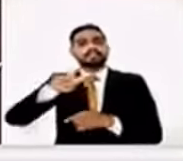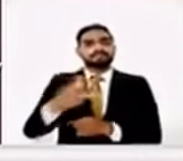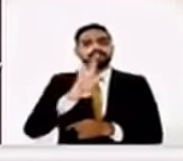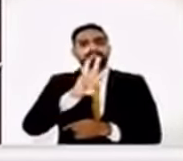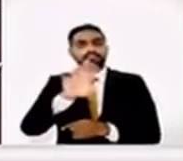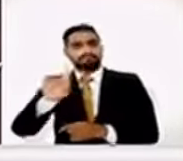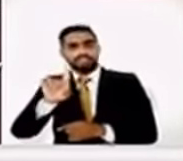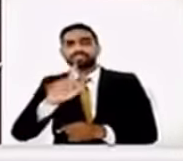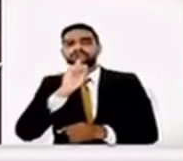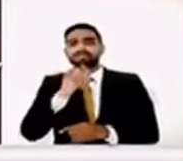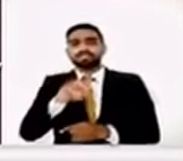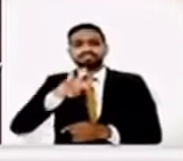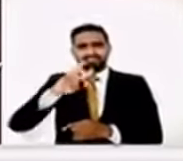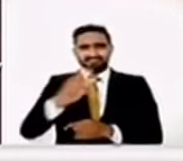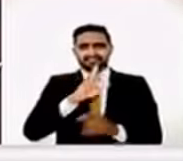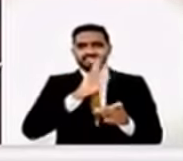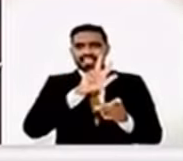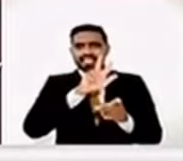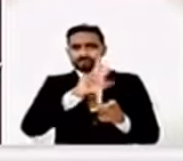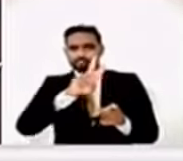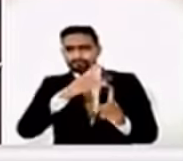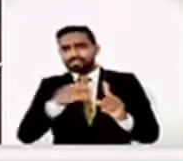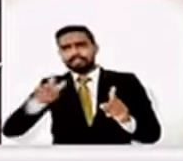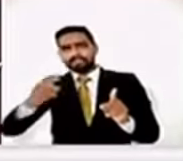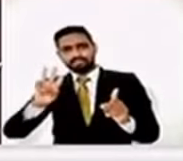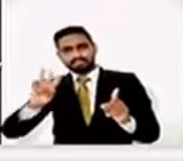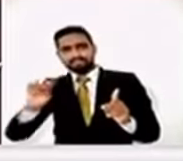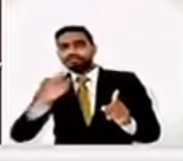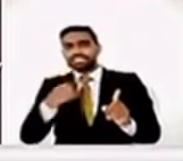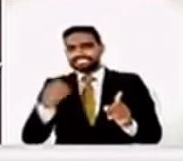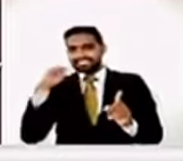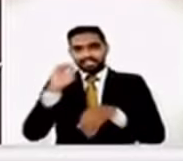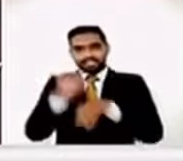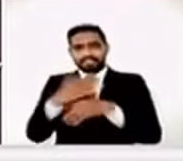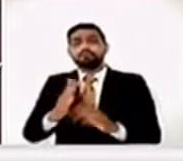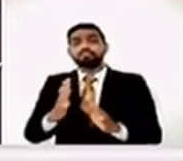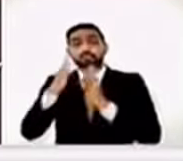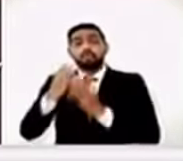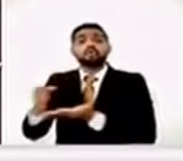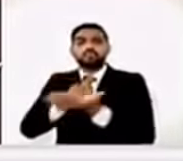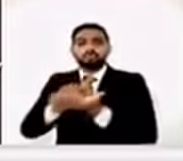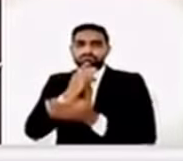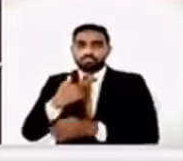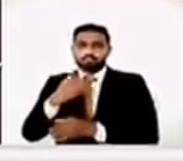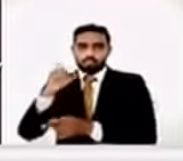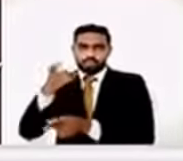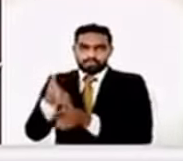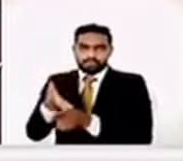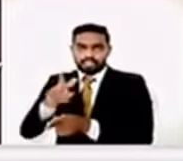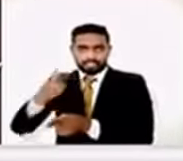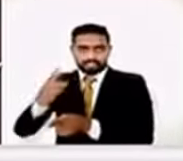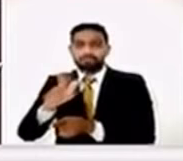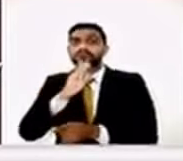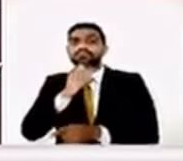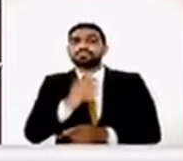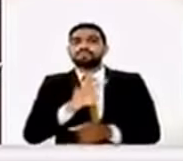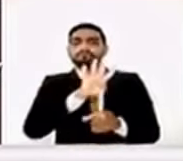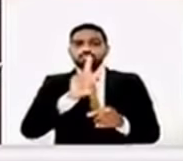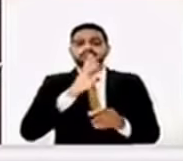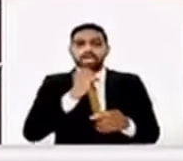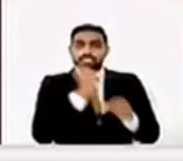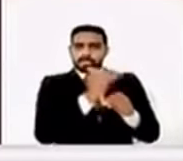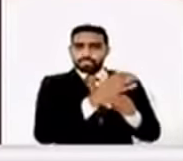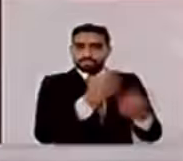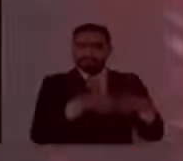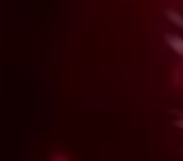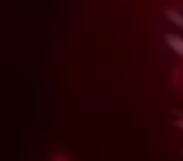COVID-19 cases that were detected yesterday were from the Colombo district. 42 cases were from the Gampaha district, while 20 cases were reported from the